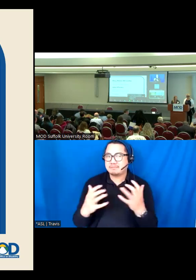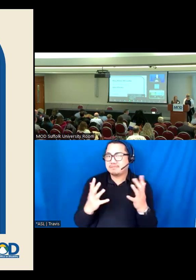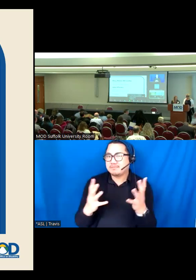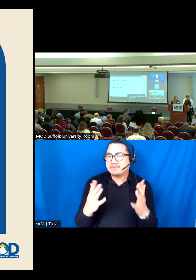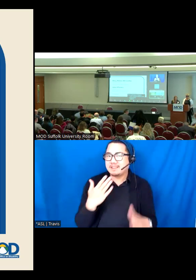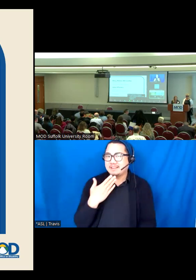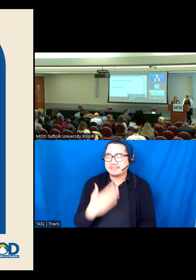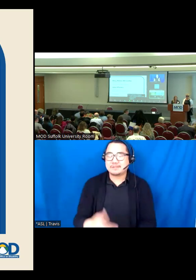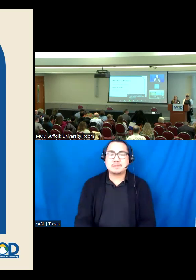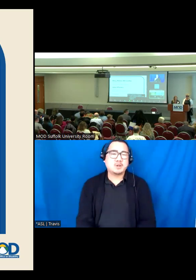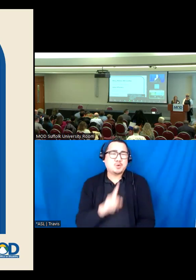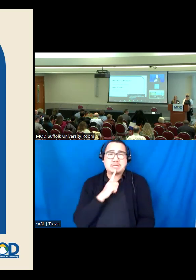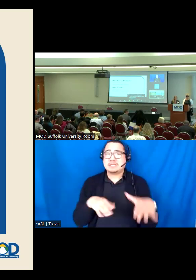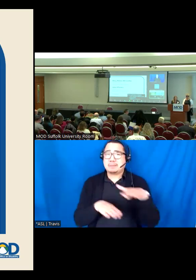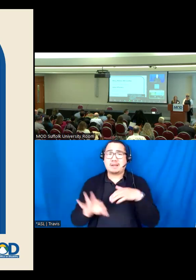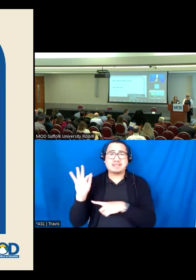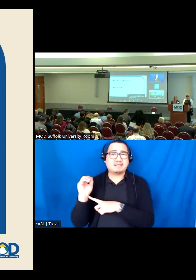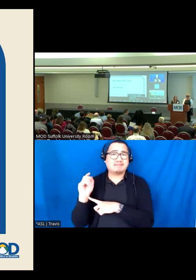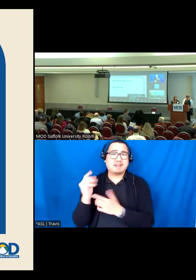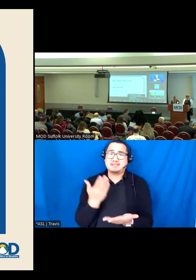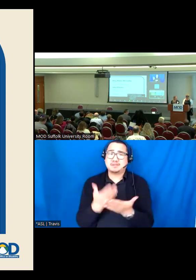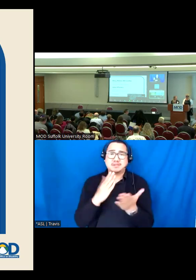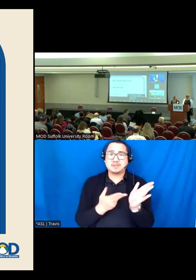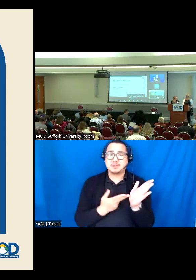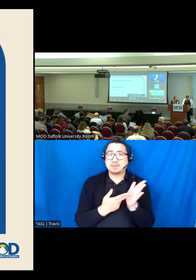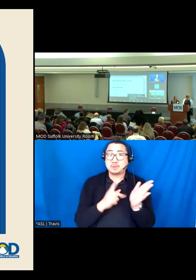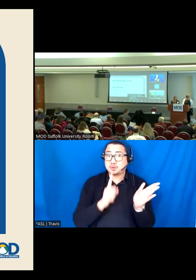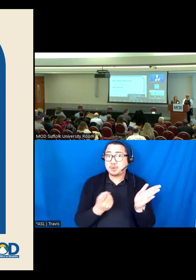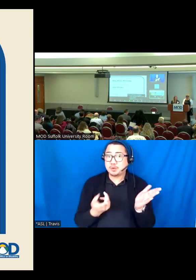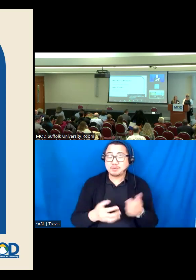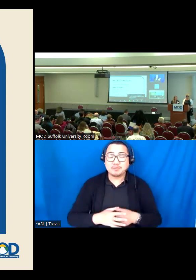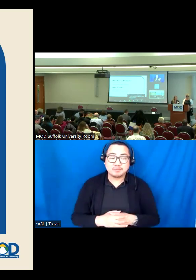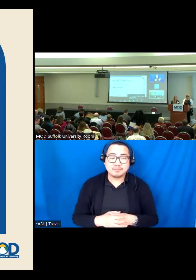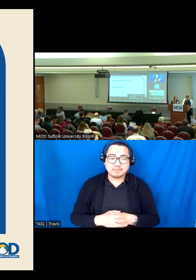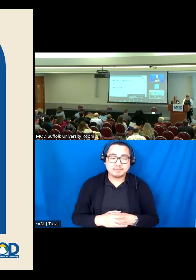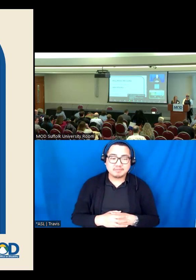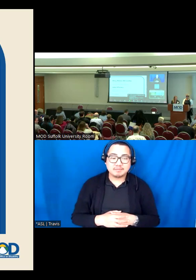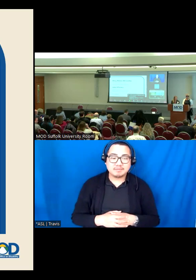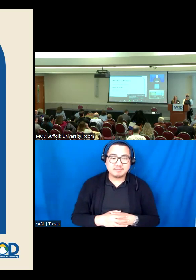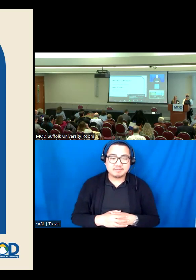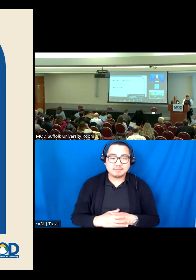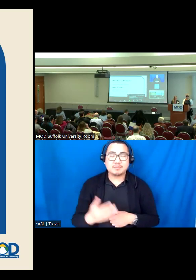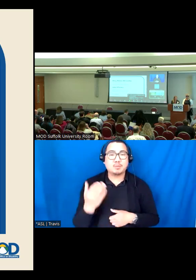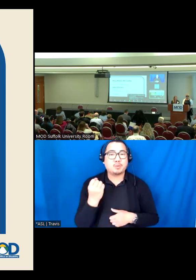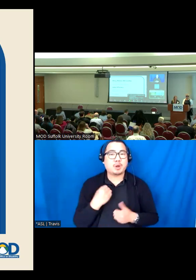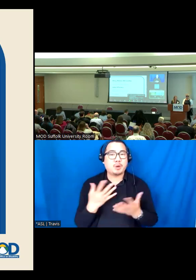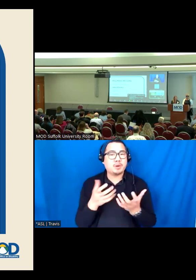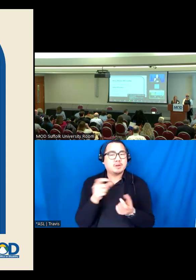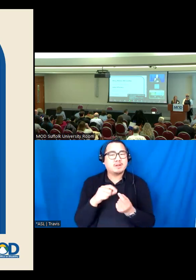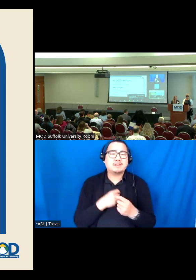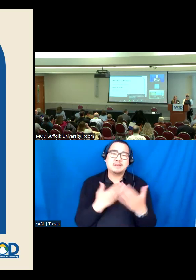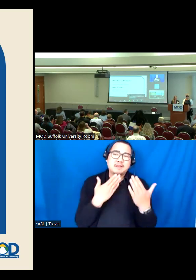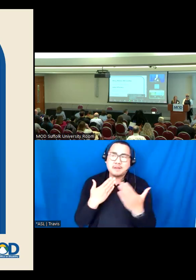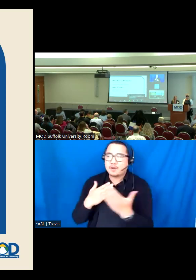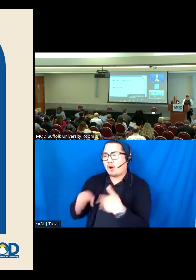It's just a basic fact of truth, actually. So I want to specifically, I want to thank all my